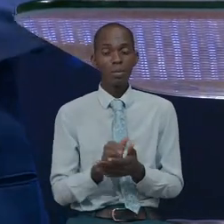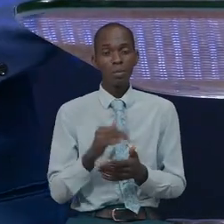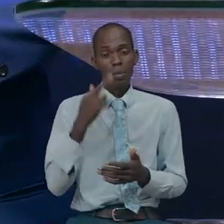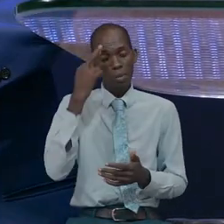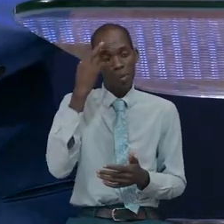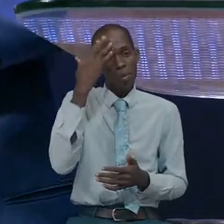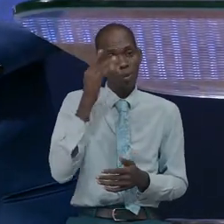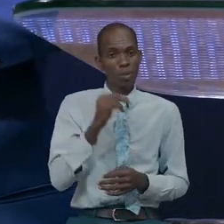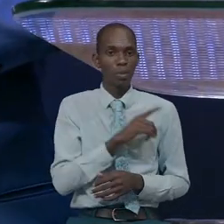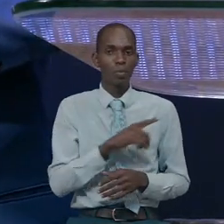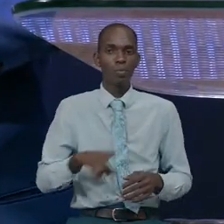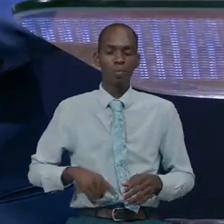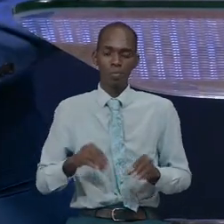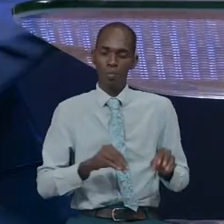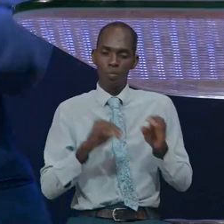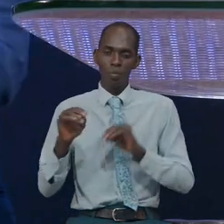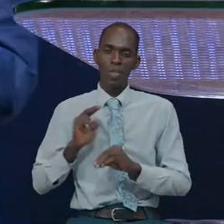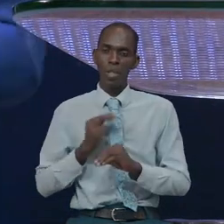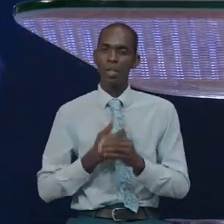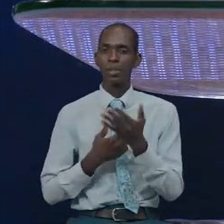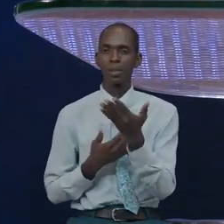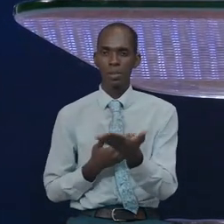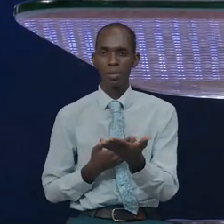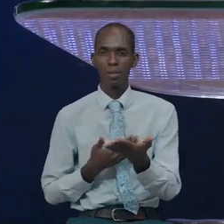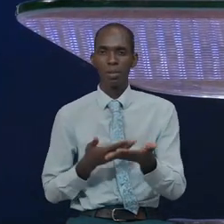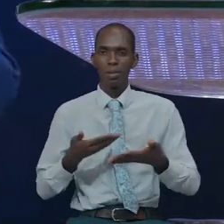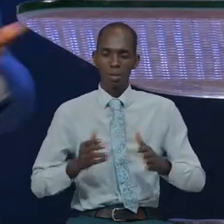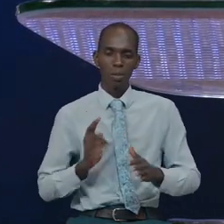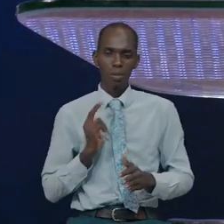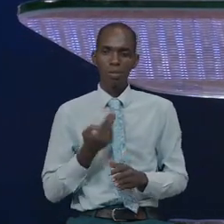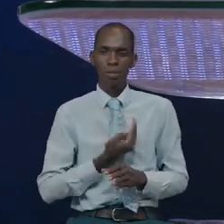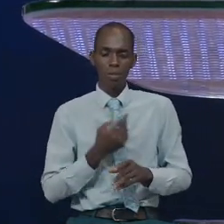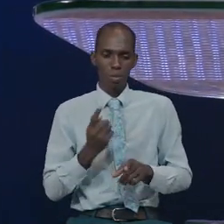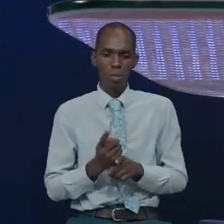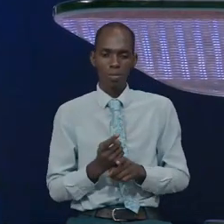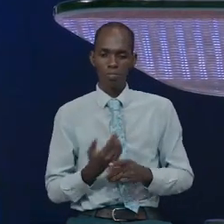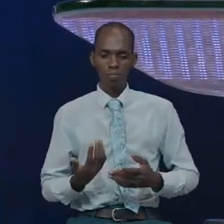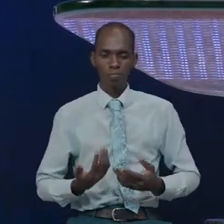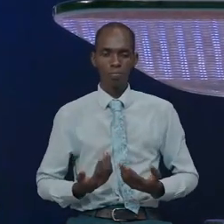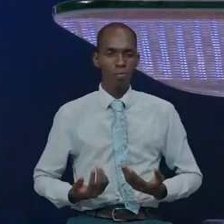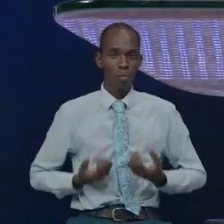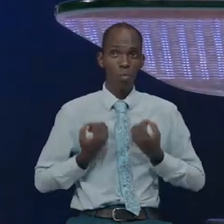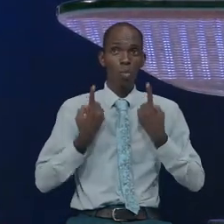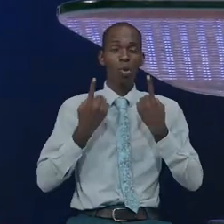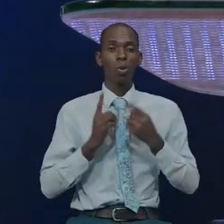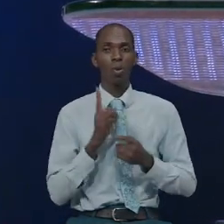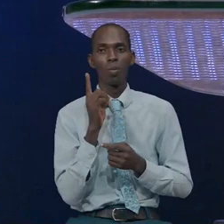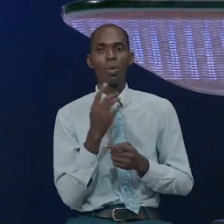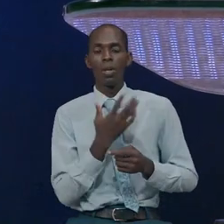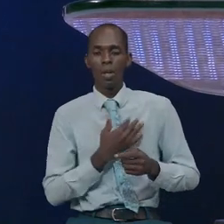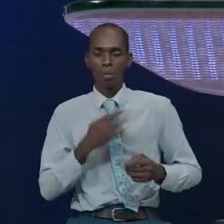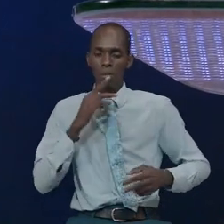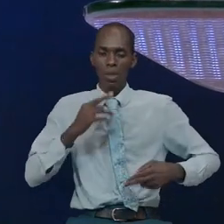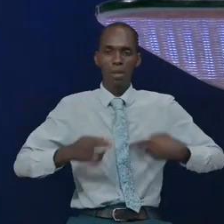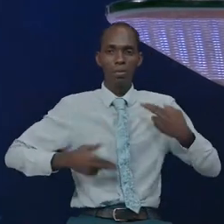the Lord put us there. And so let's shake up, let's shape up, and let us be revived enough